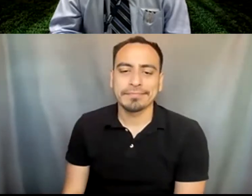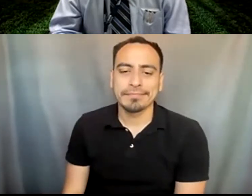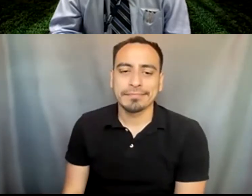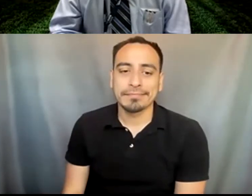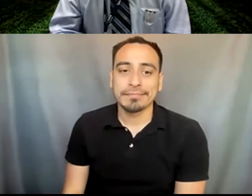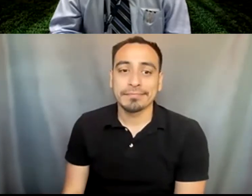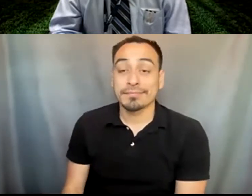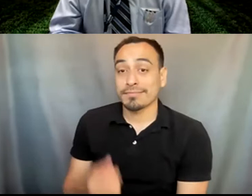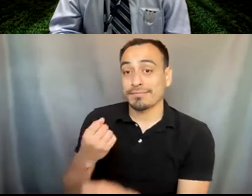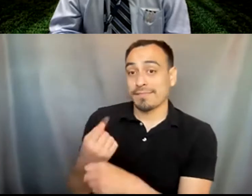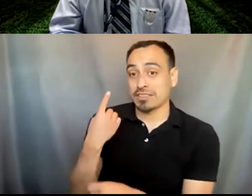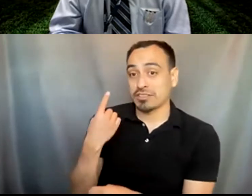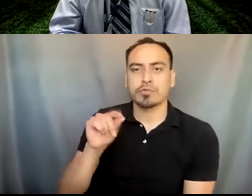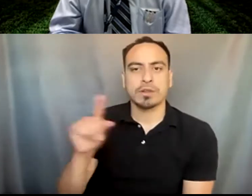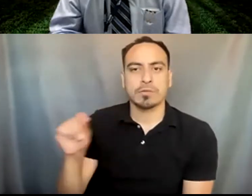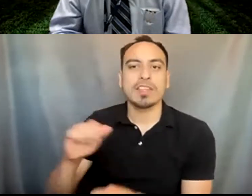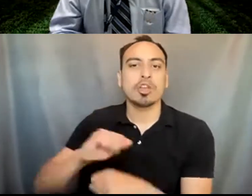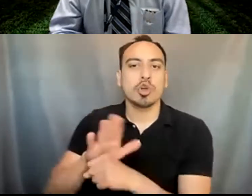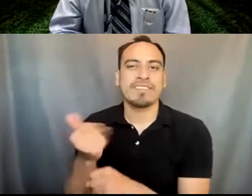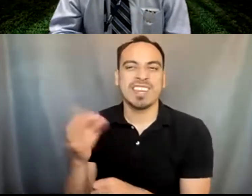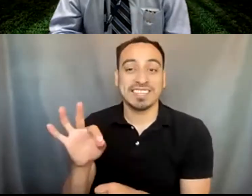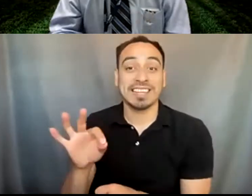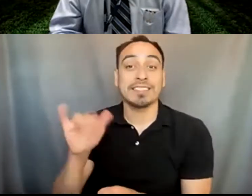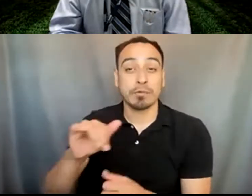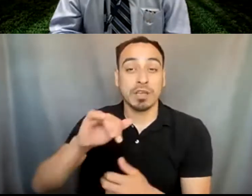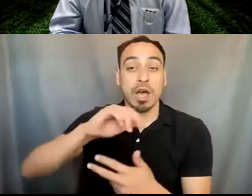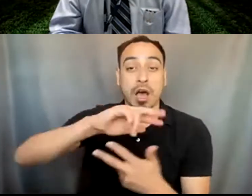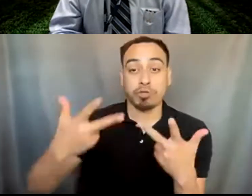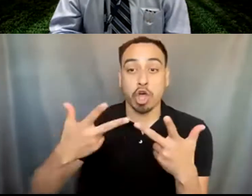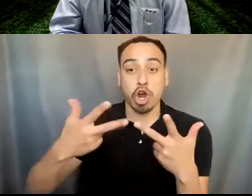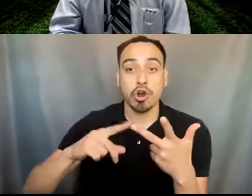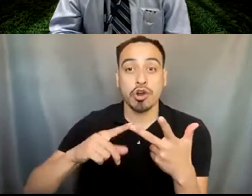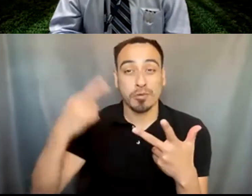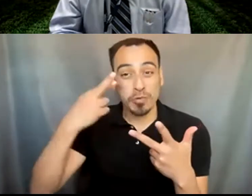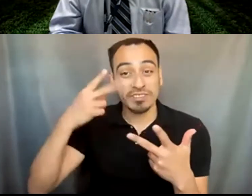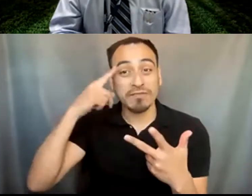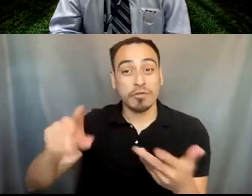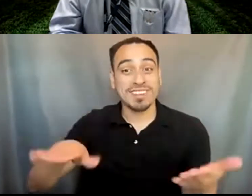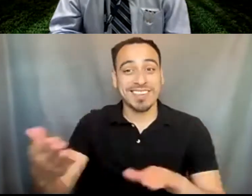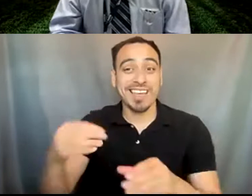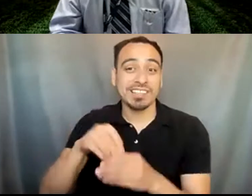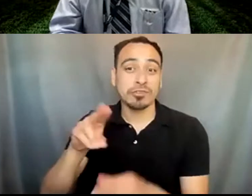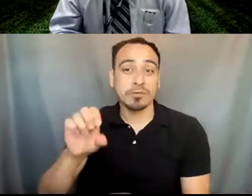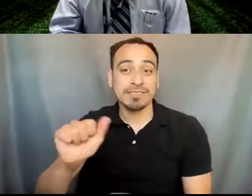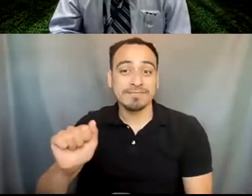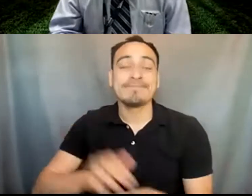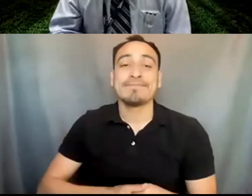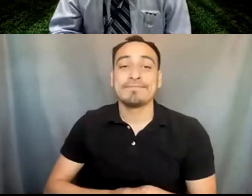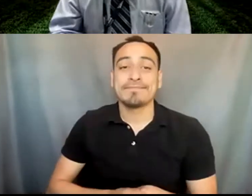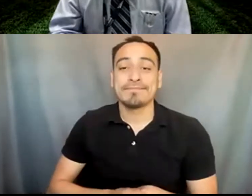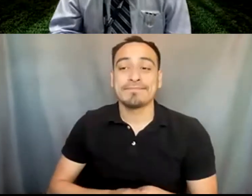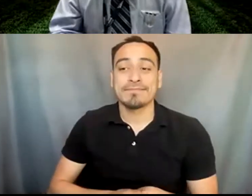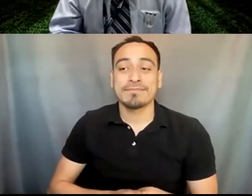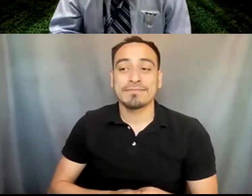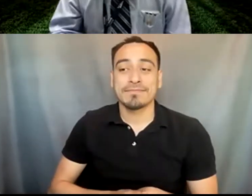cause of death. And actually at the beginning of this year, especially when we were seeing the surge in